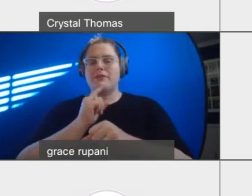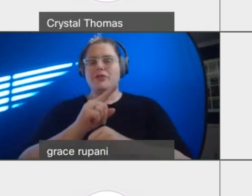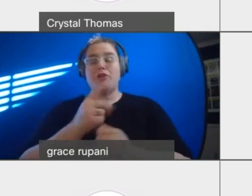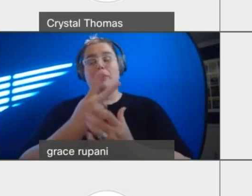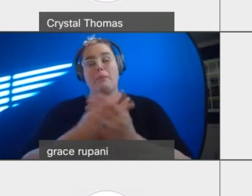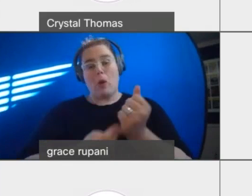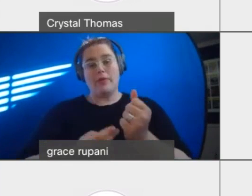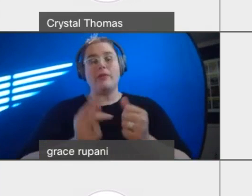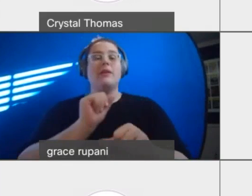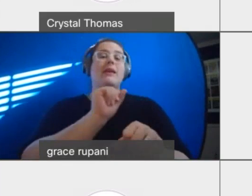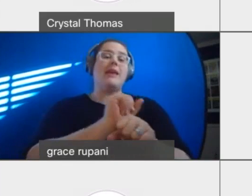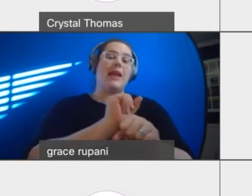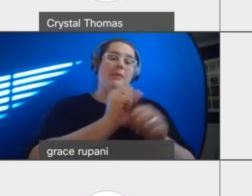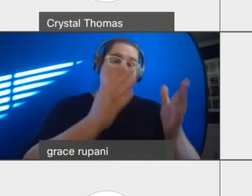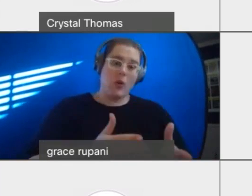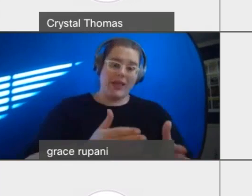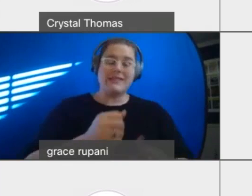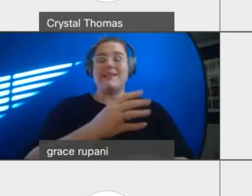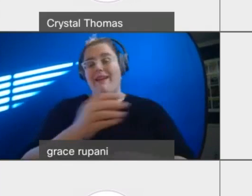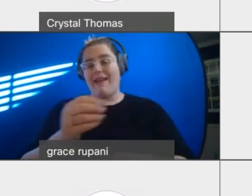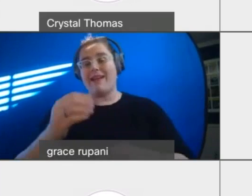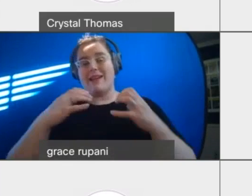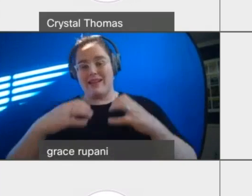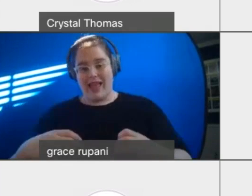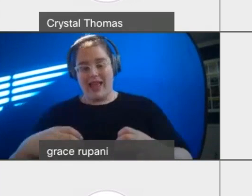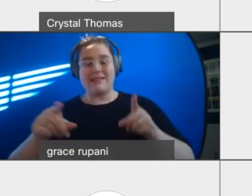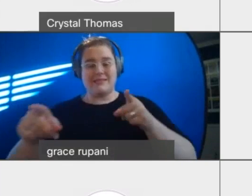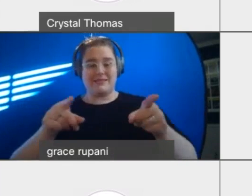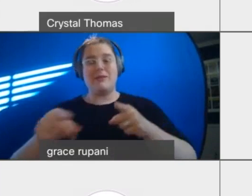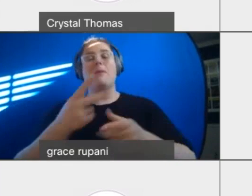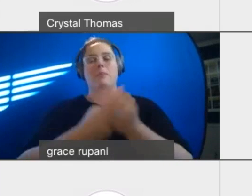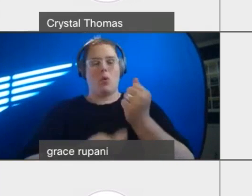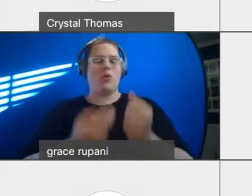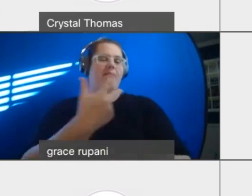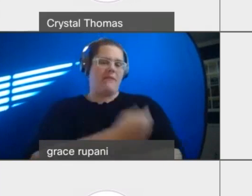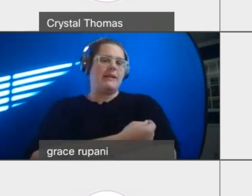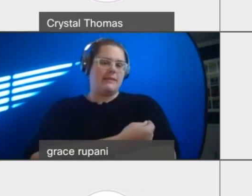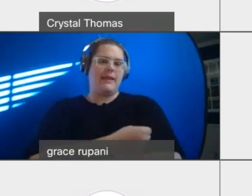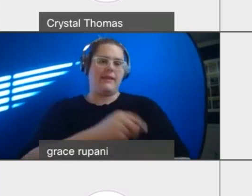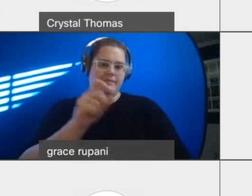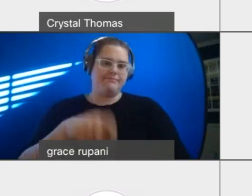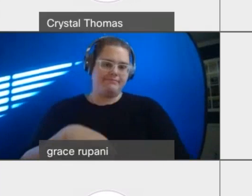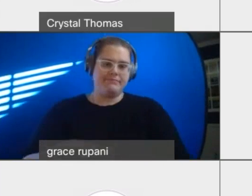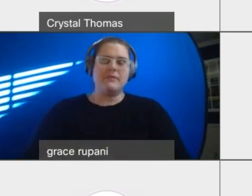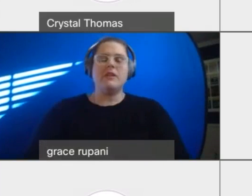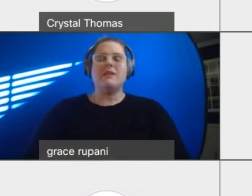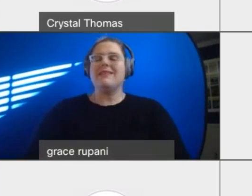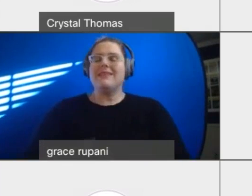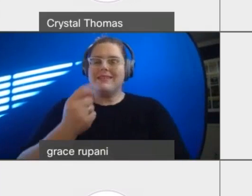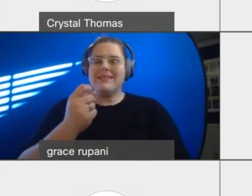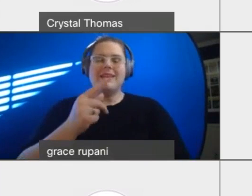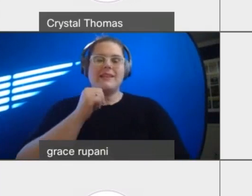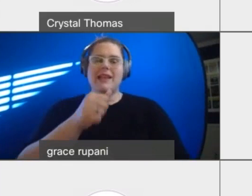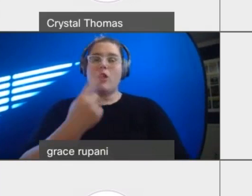and the clients or persons are vaccinated. It's not a one-stop shop, so the